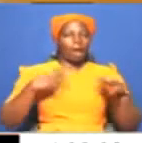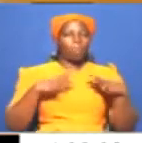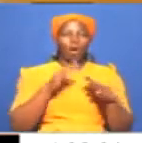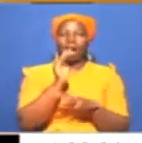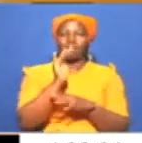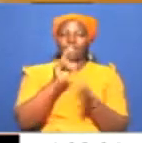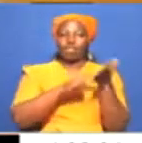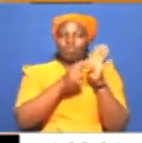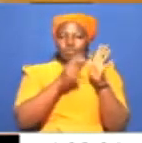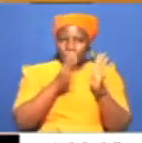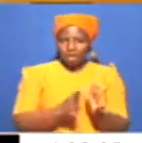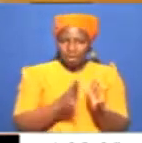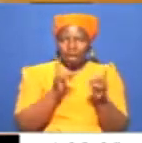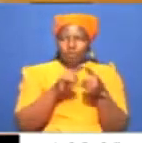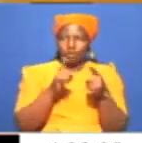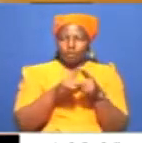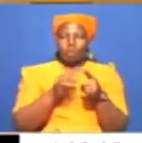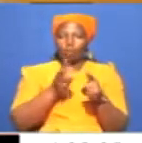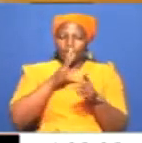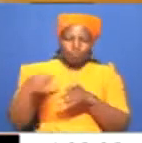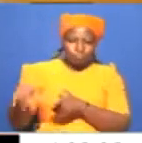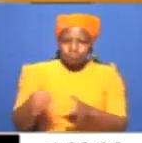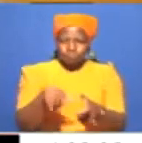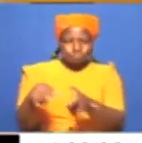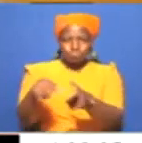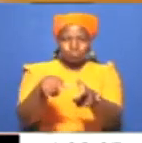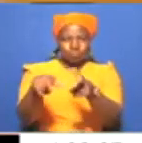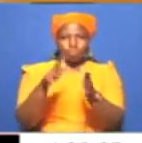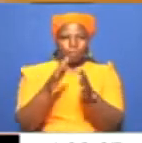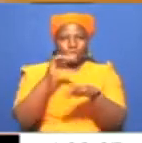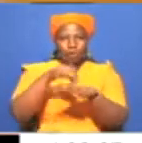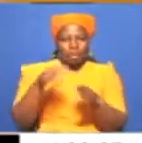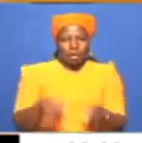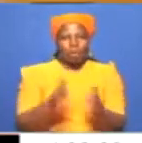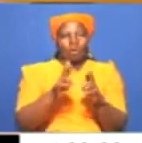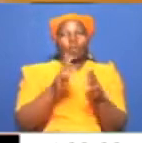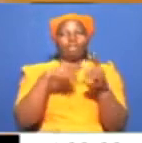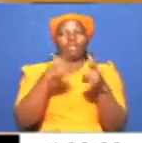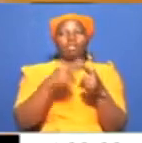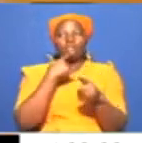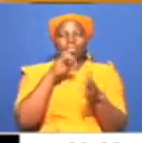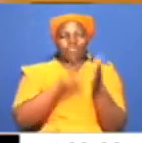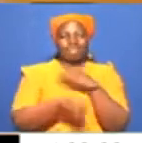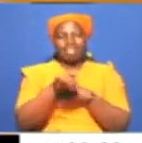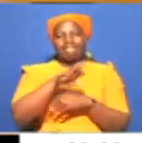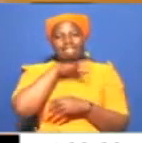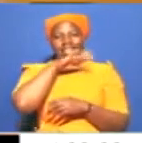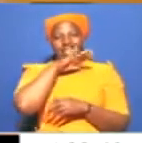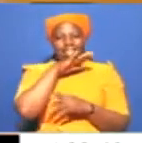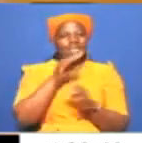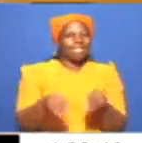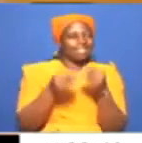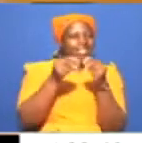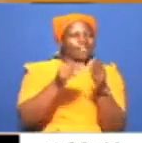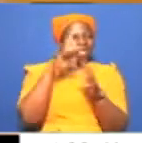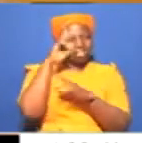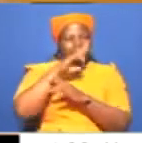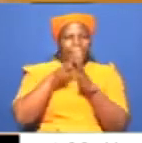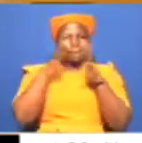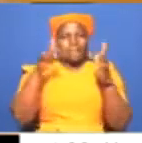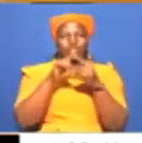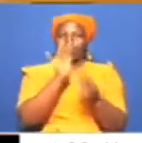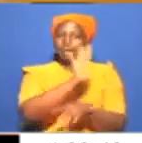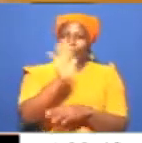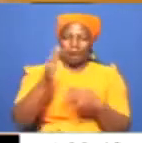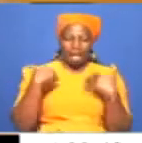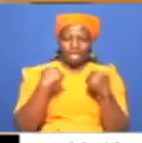to cascade water on the road, saying the thick dust is posing a great risk to their health and that of